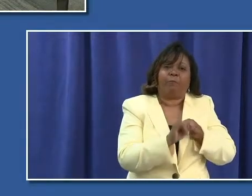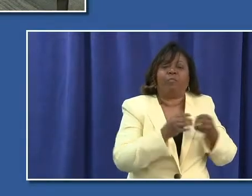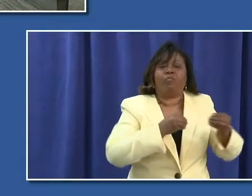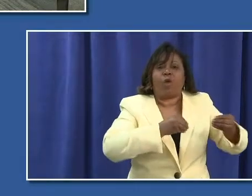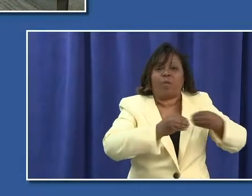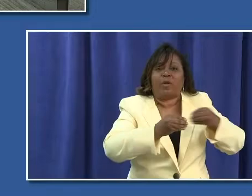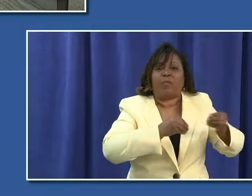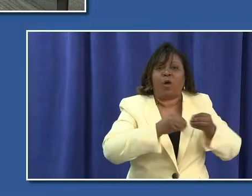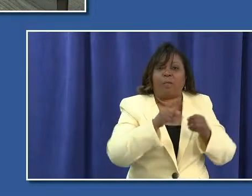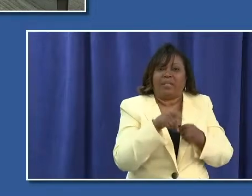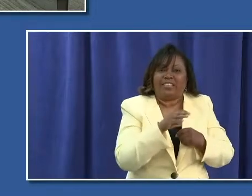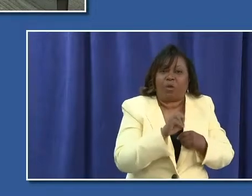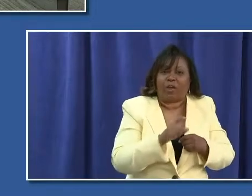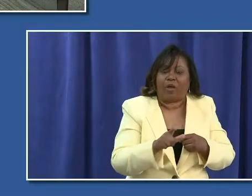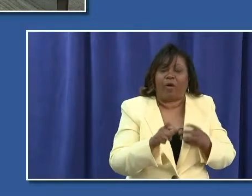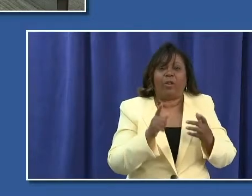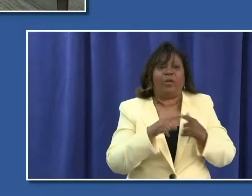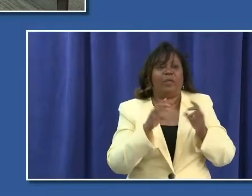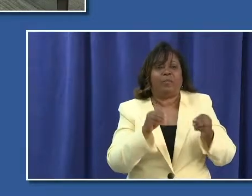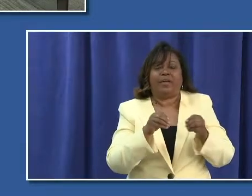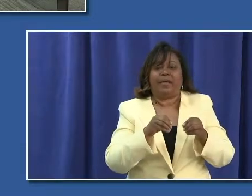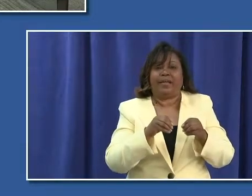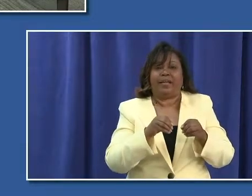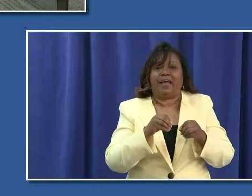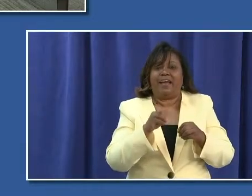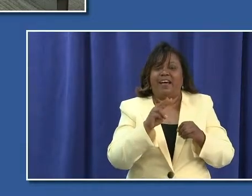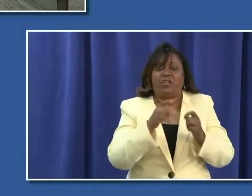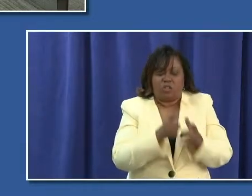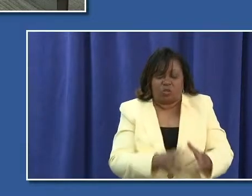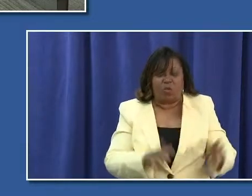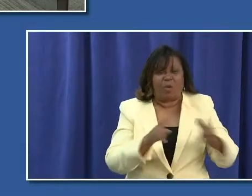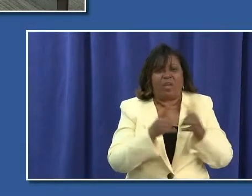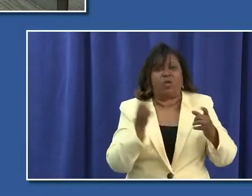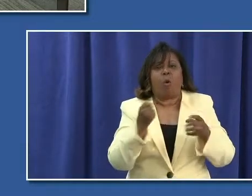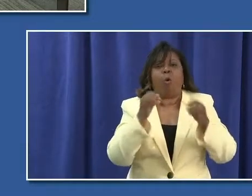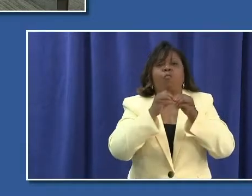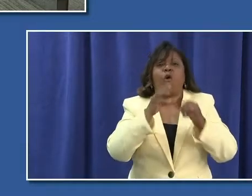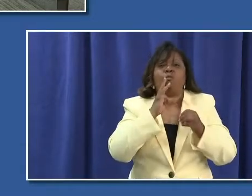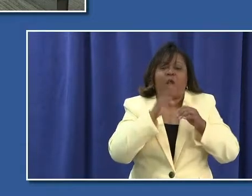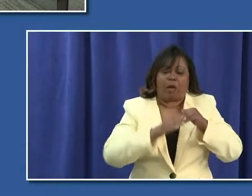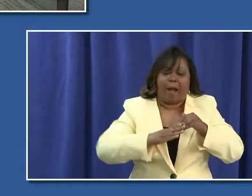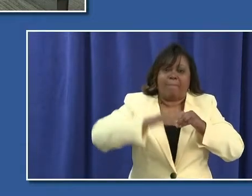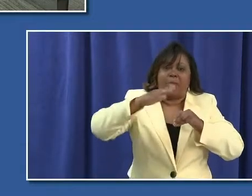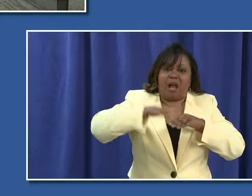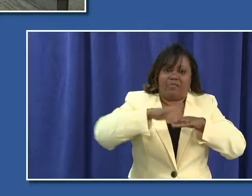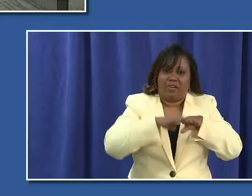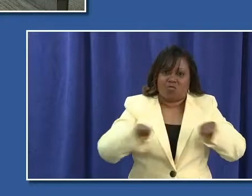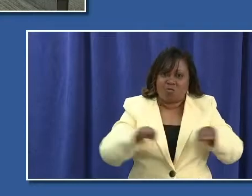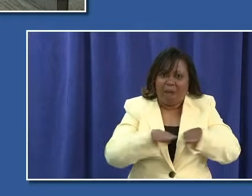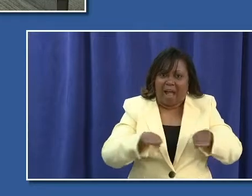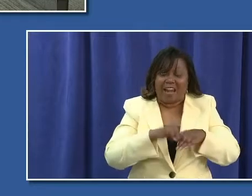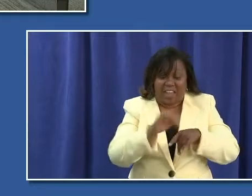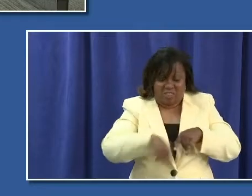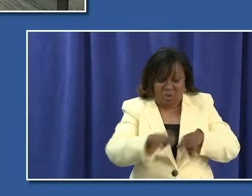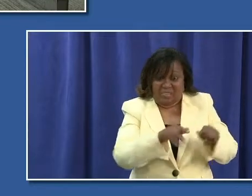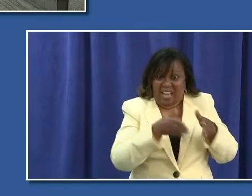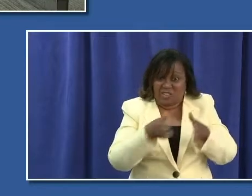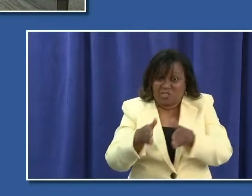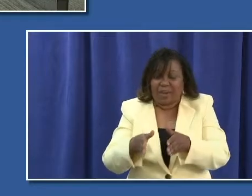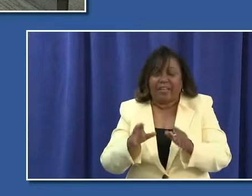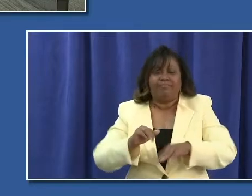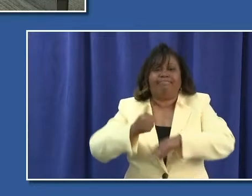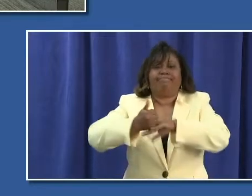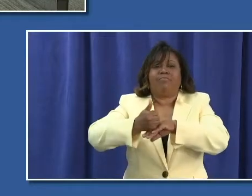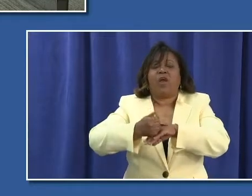permeable material. We put in bioswales, places where we could hold more water above ground. And even in those same streets, we put